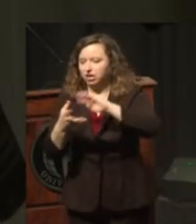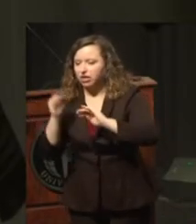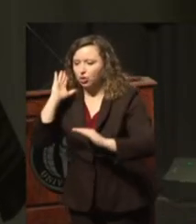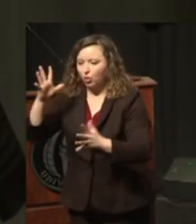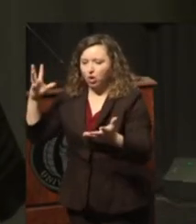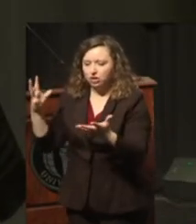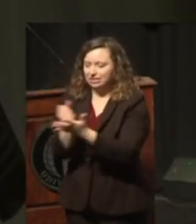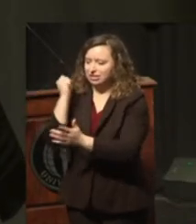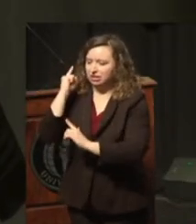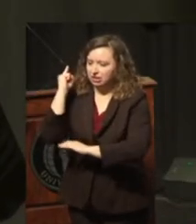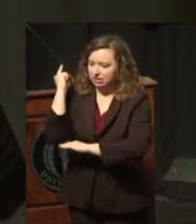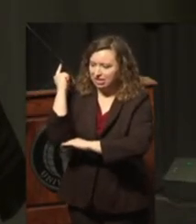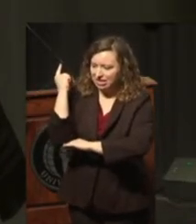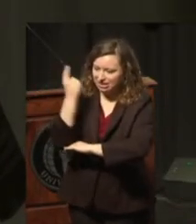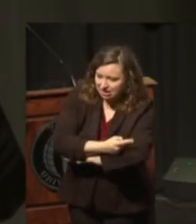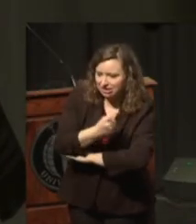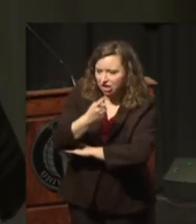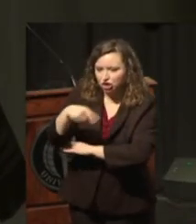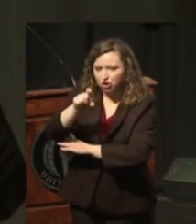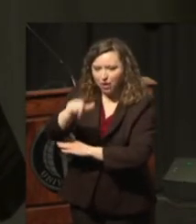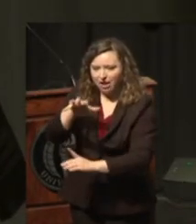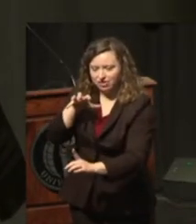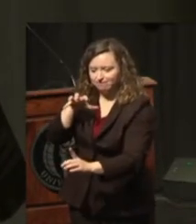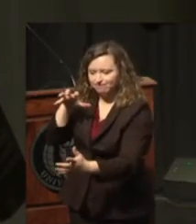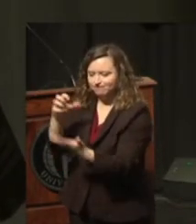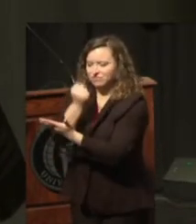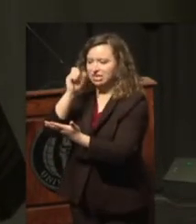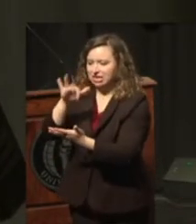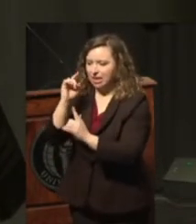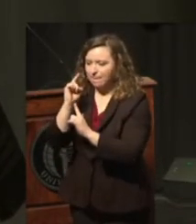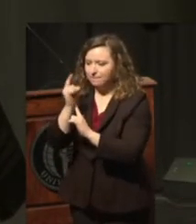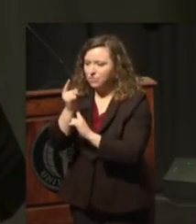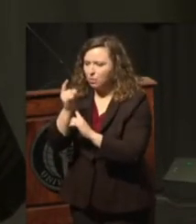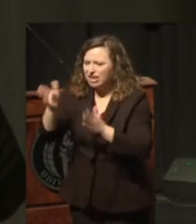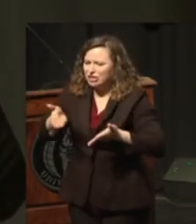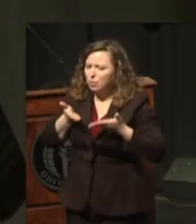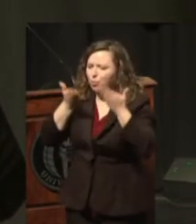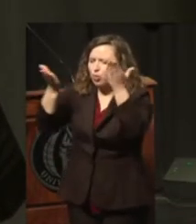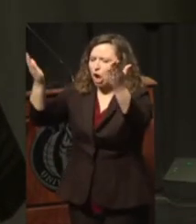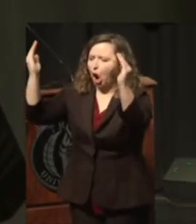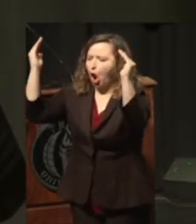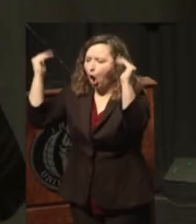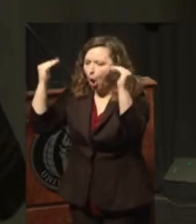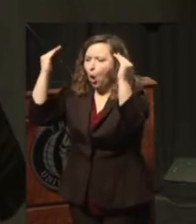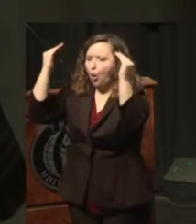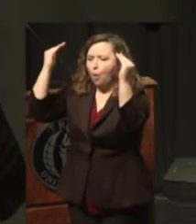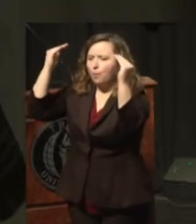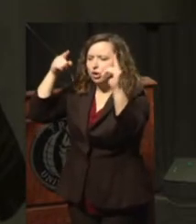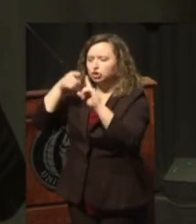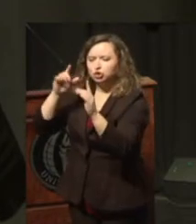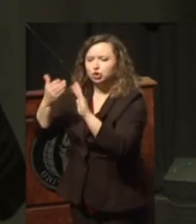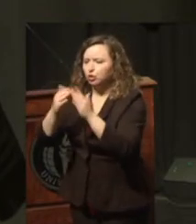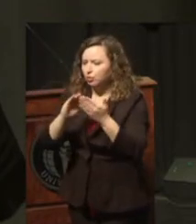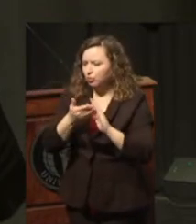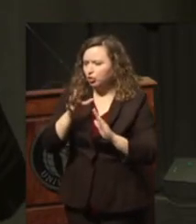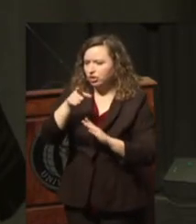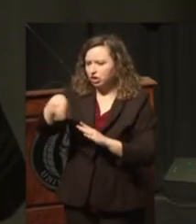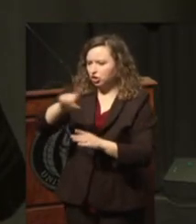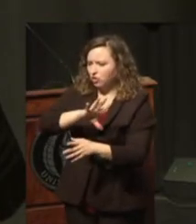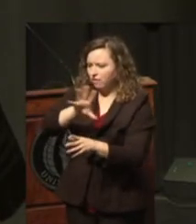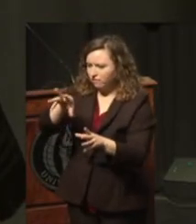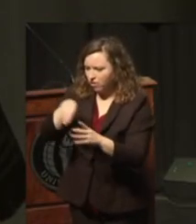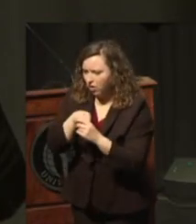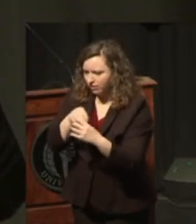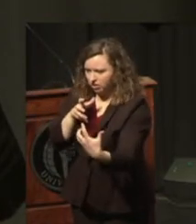had to seize the moment to bring hope to the community in which he was a part of at that